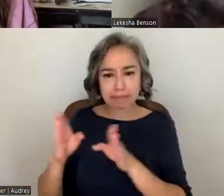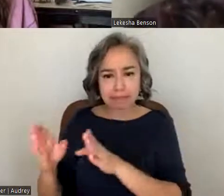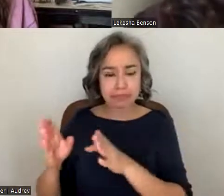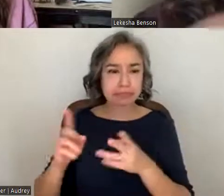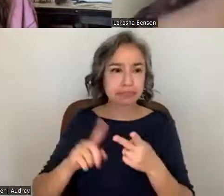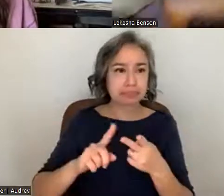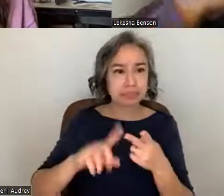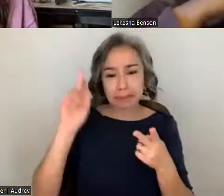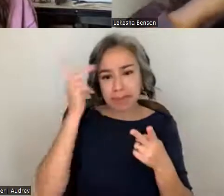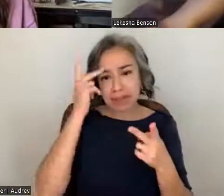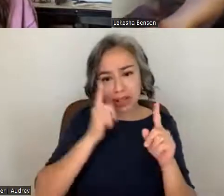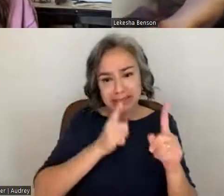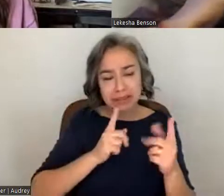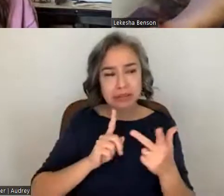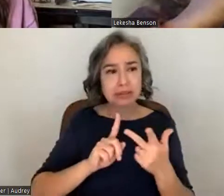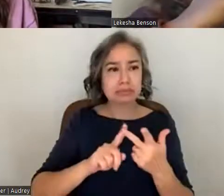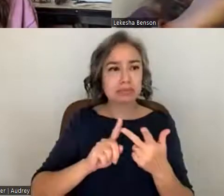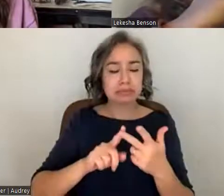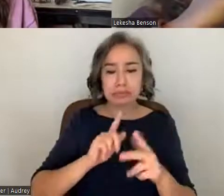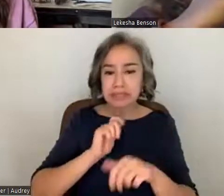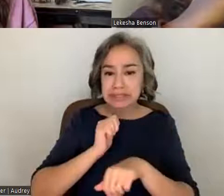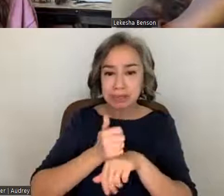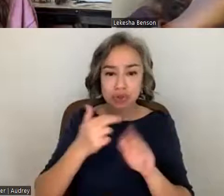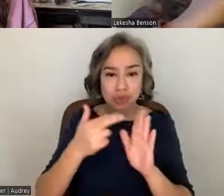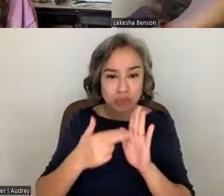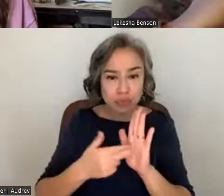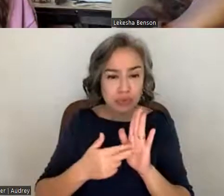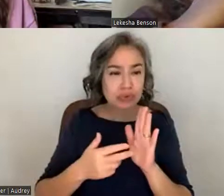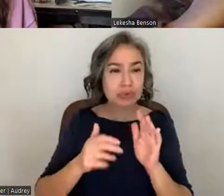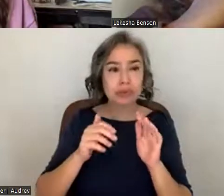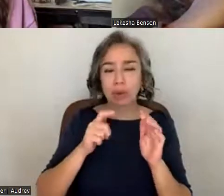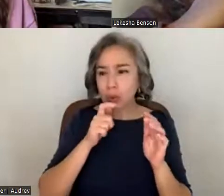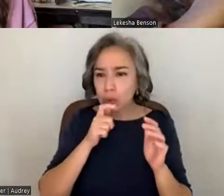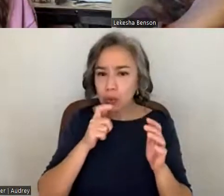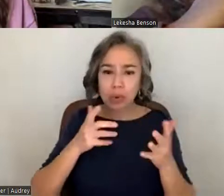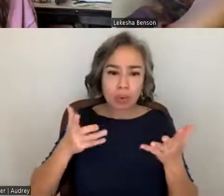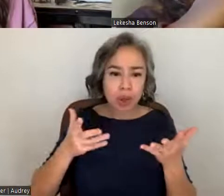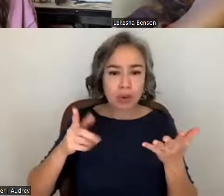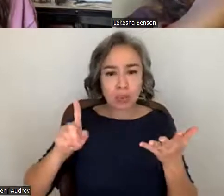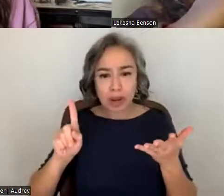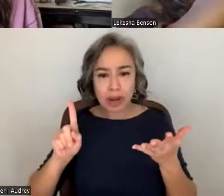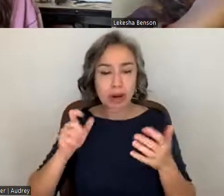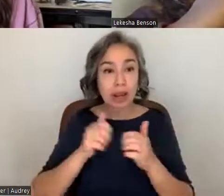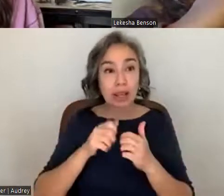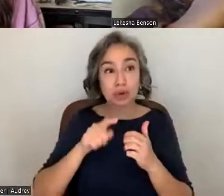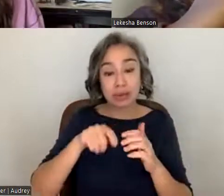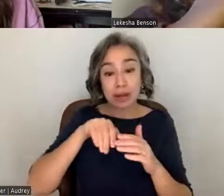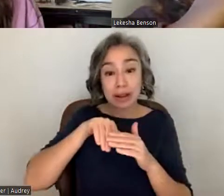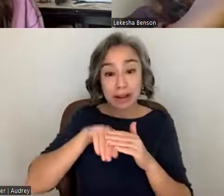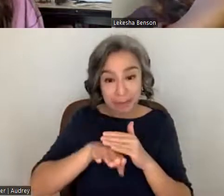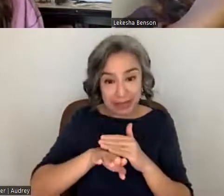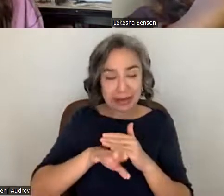establishing roles, understanding the who, what, and where, and how you can make and leave that community better. So if